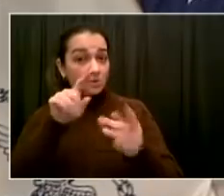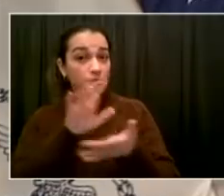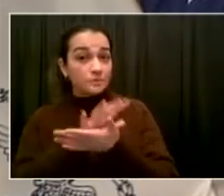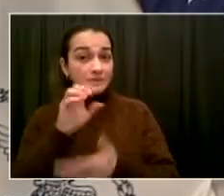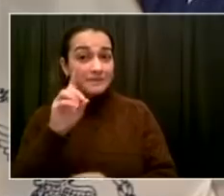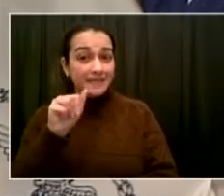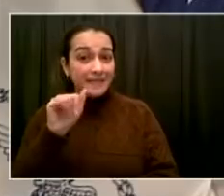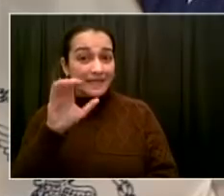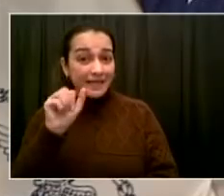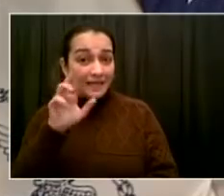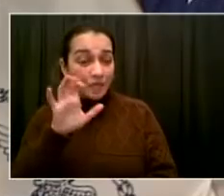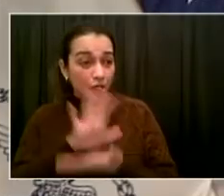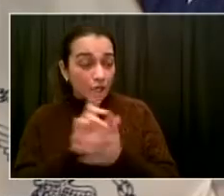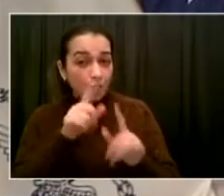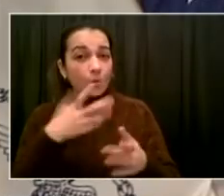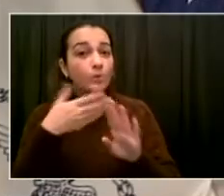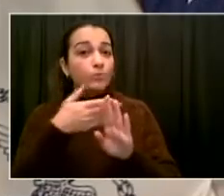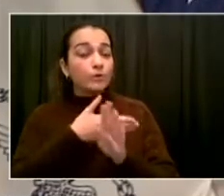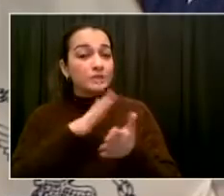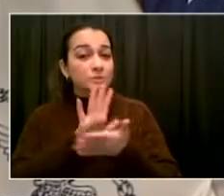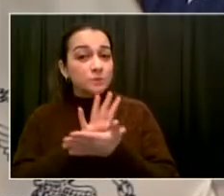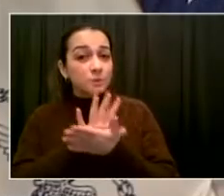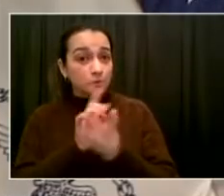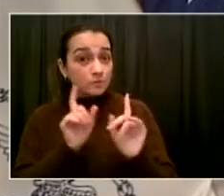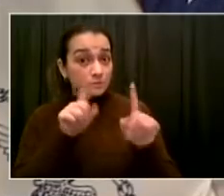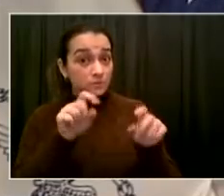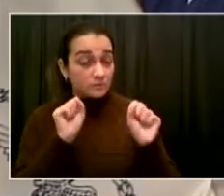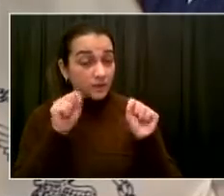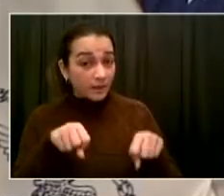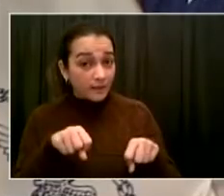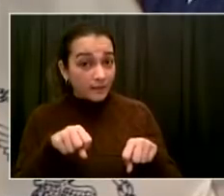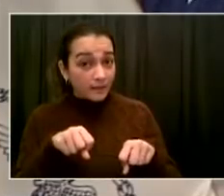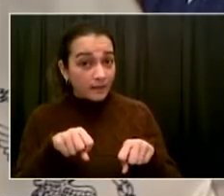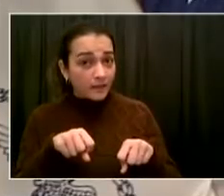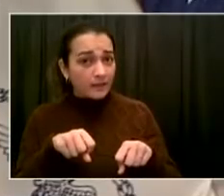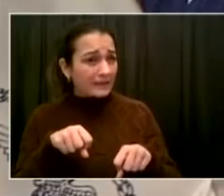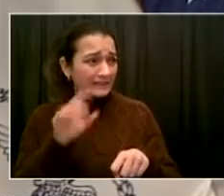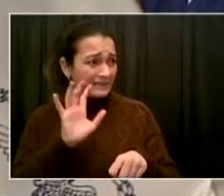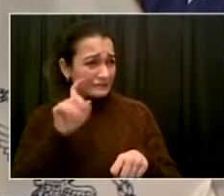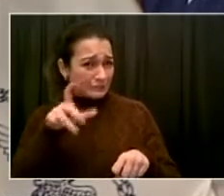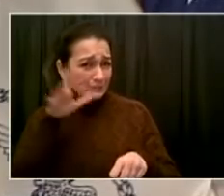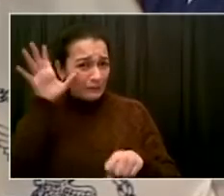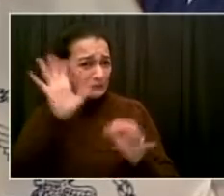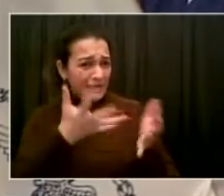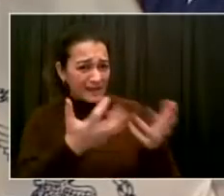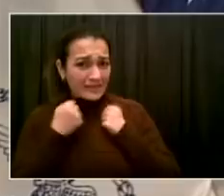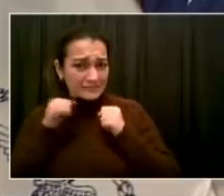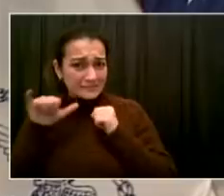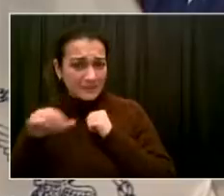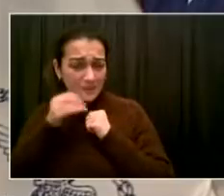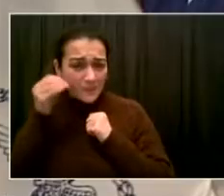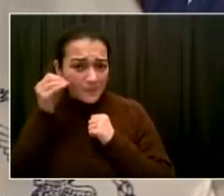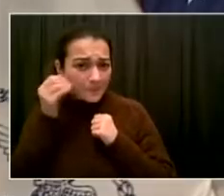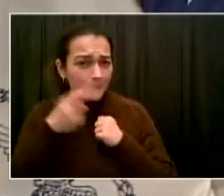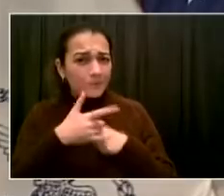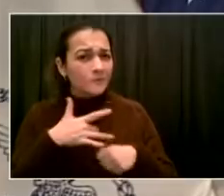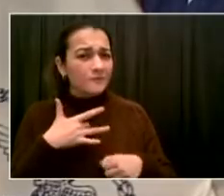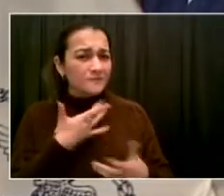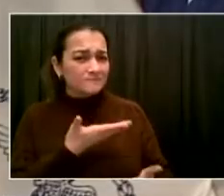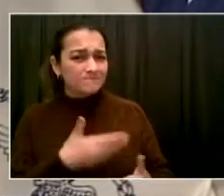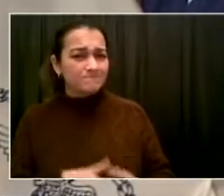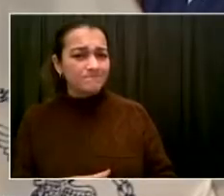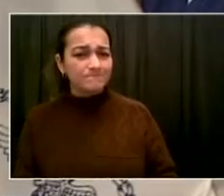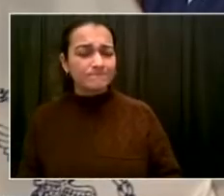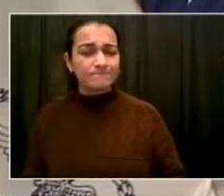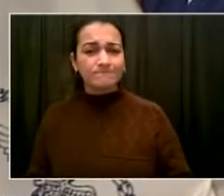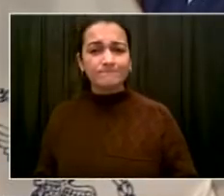optional holiday parties at offices. Well, for 2 very different questions, they're good questions, but